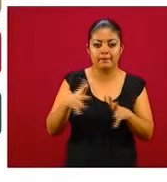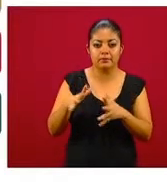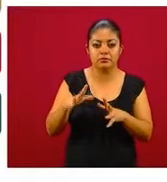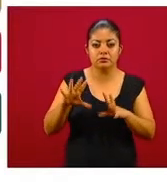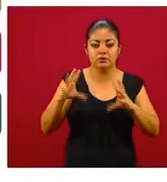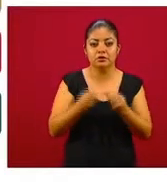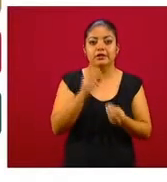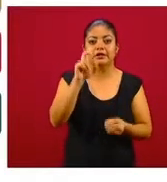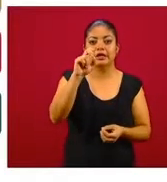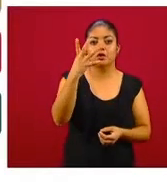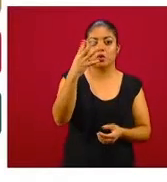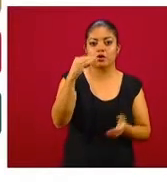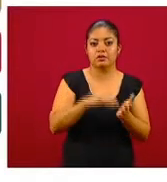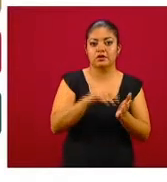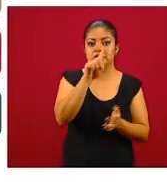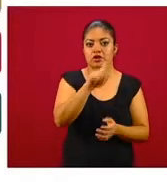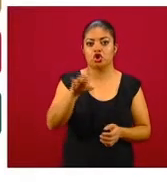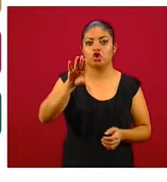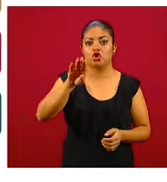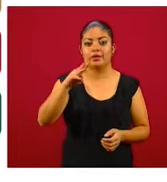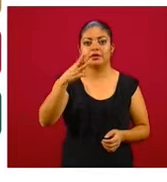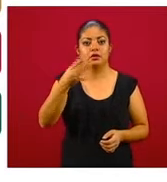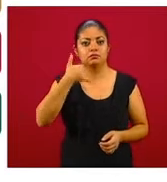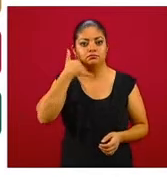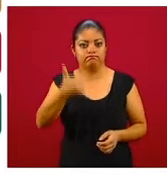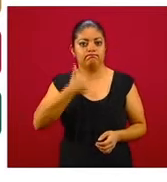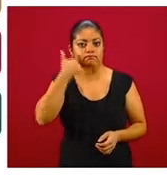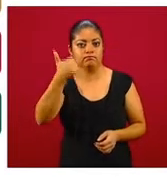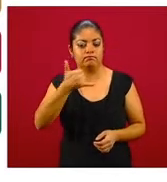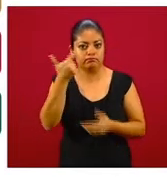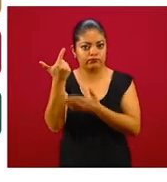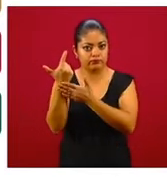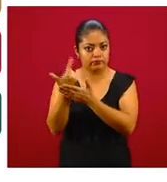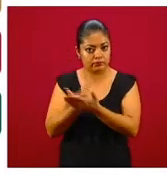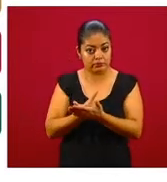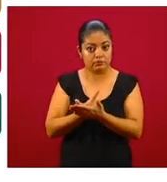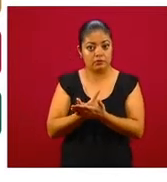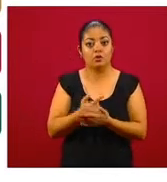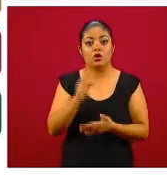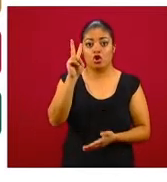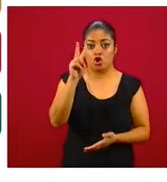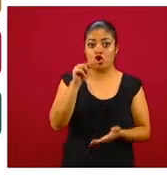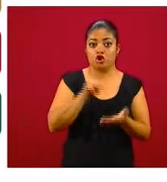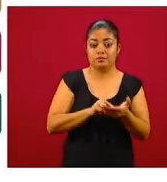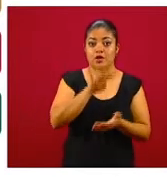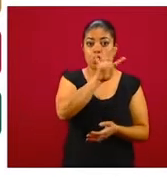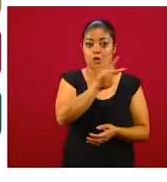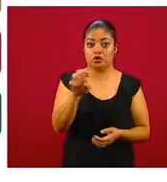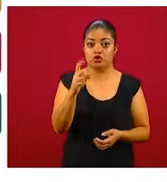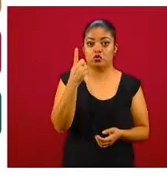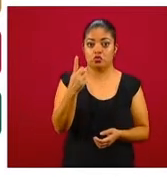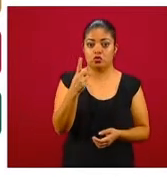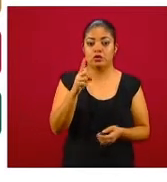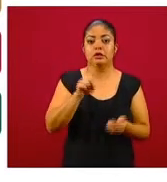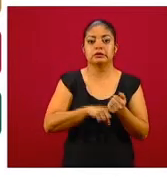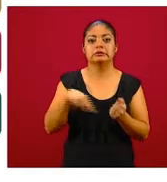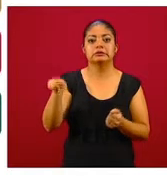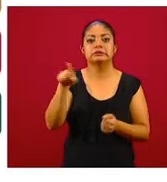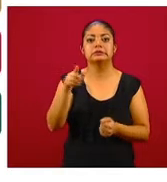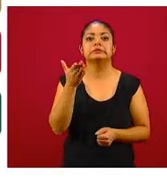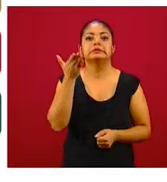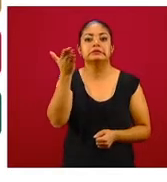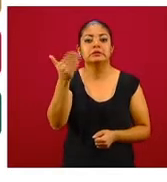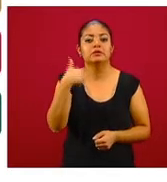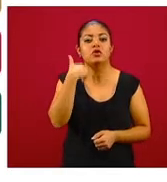de 34.193 llamadas, 34,193 phone de las calls. cuales Of those 2.401 solicitaron 2,401